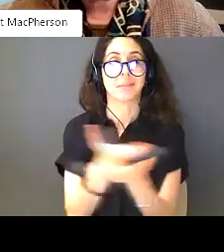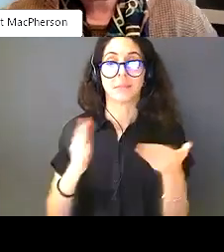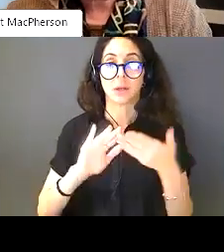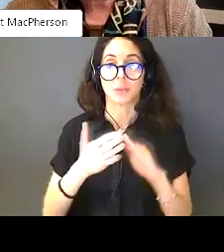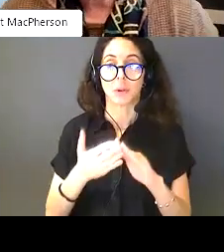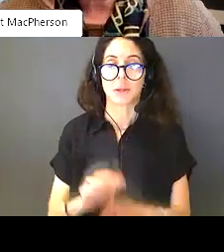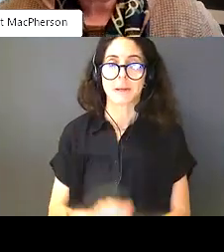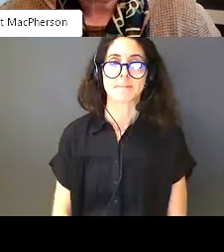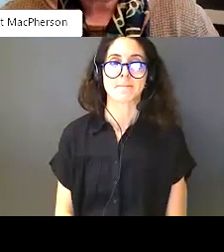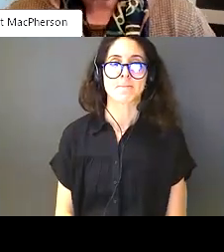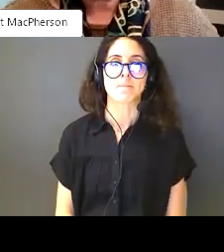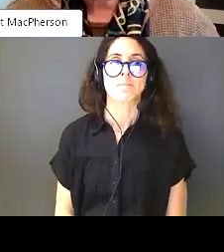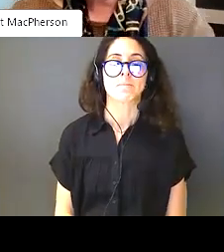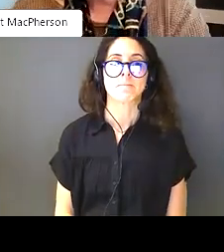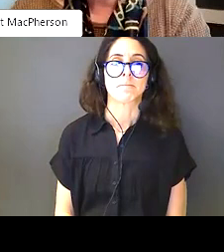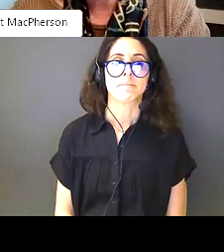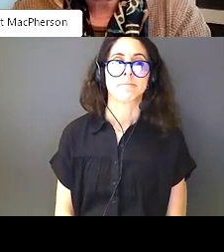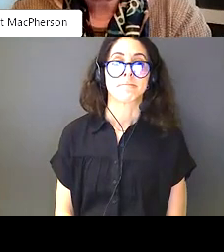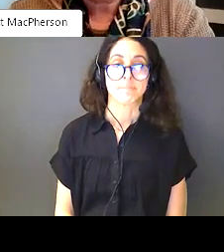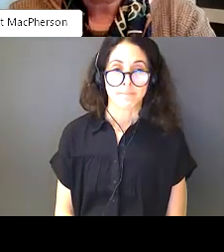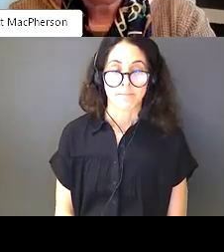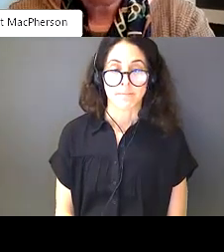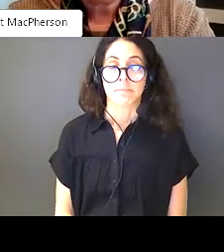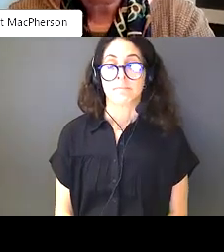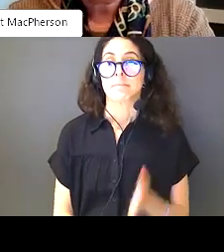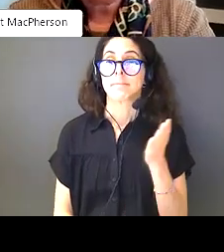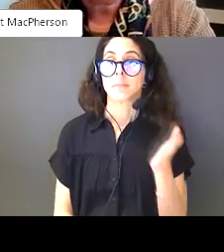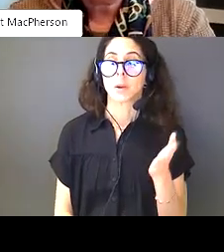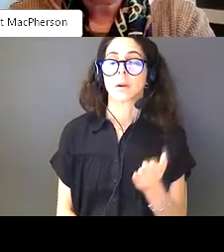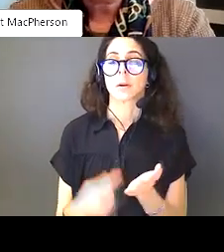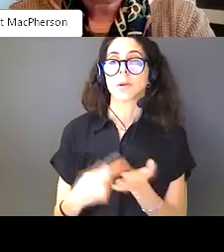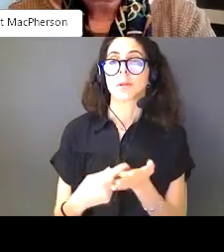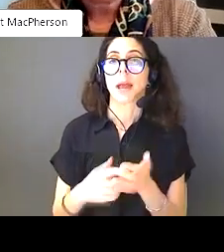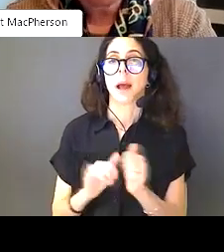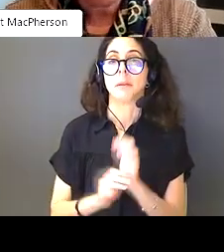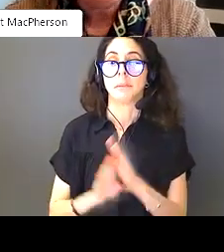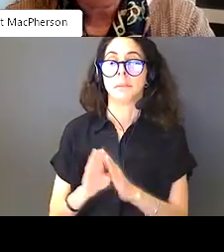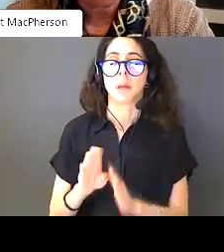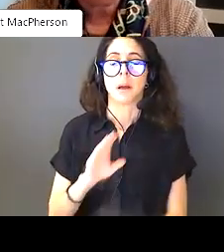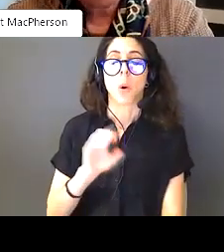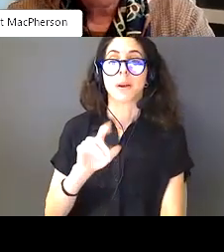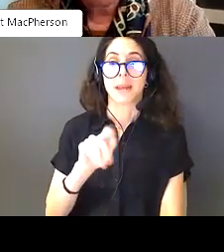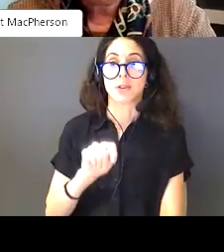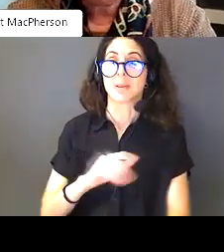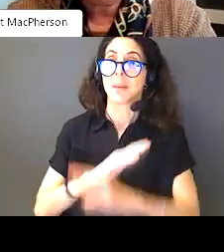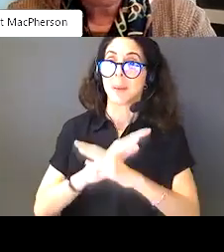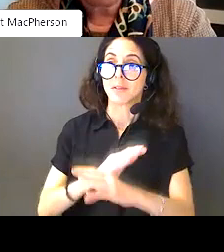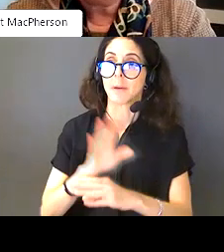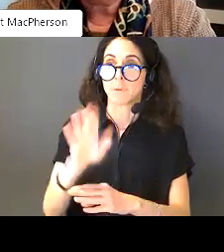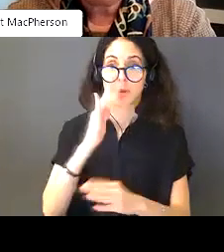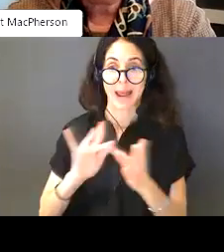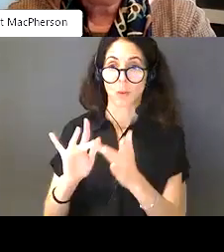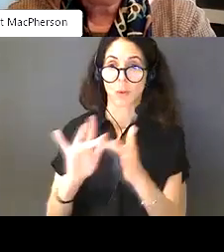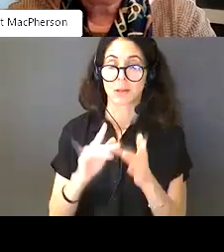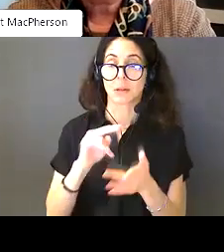So in this section, what we're really talking about is developing an orientation to prevention as a network. So there